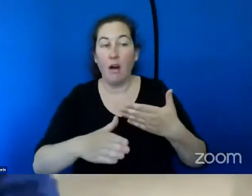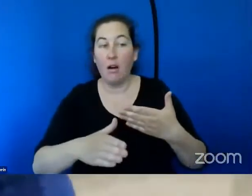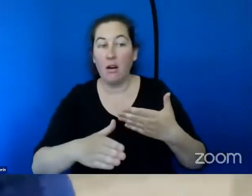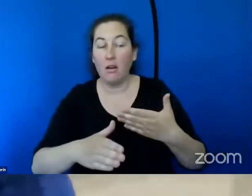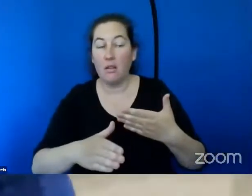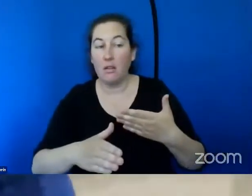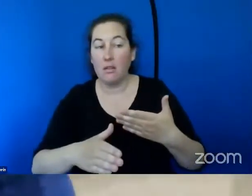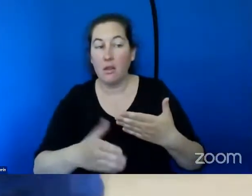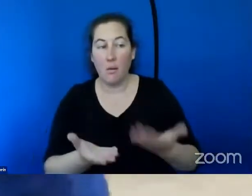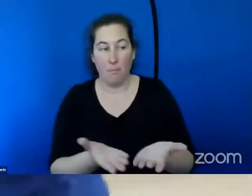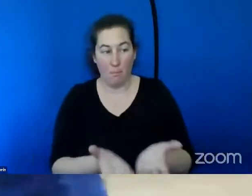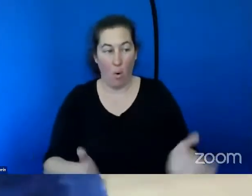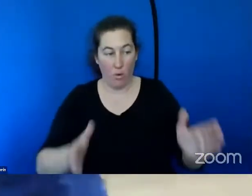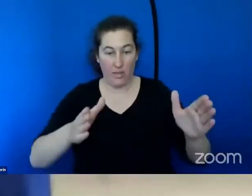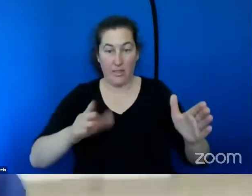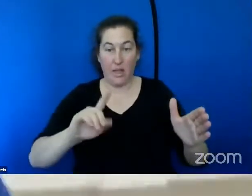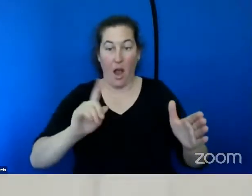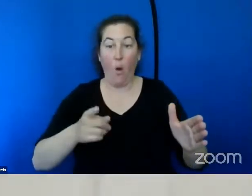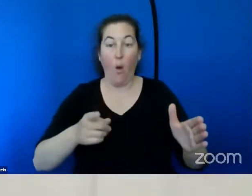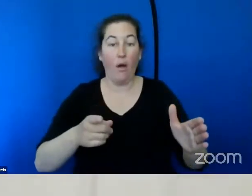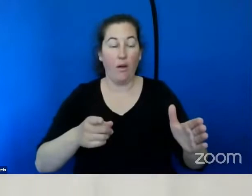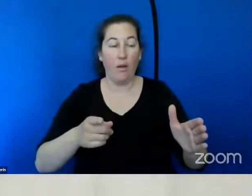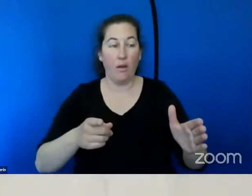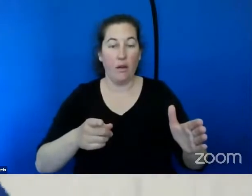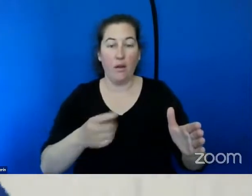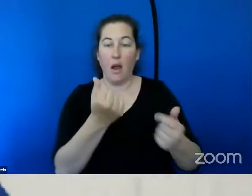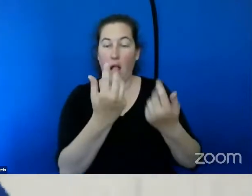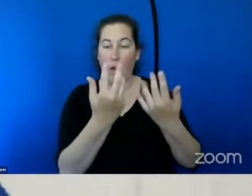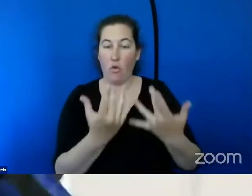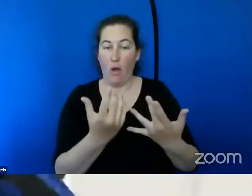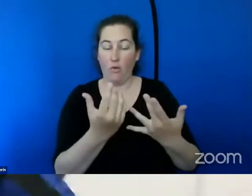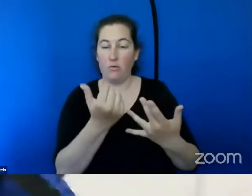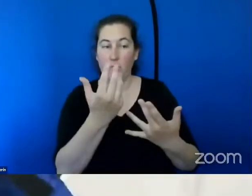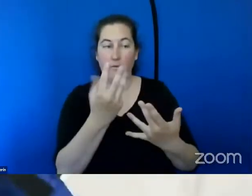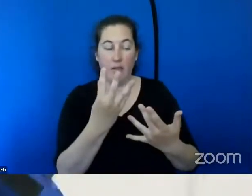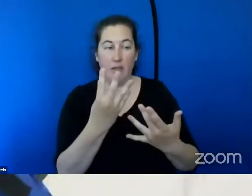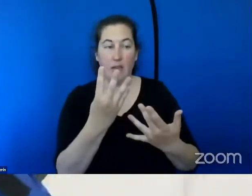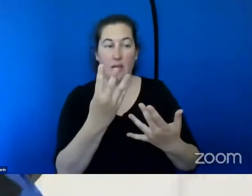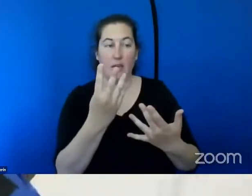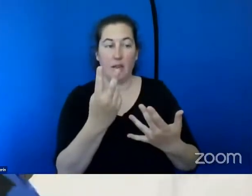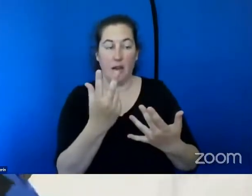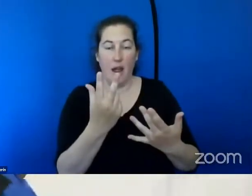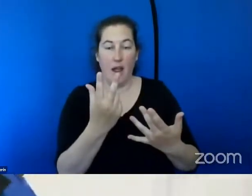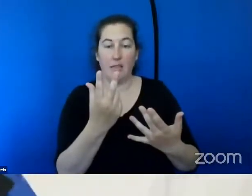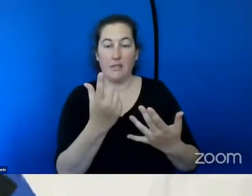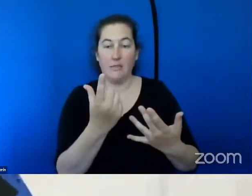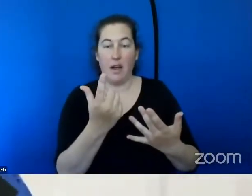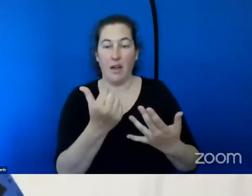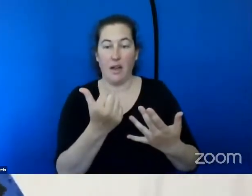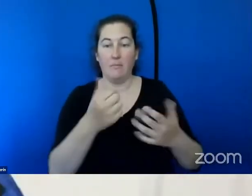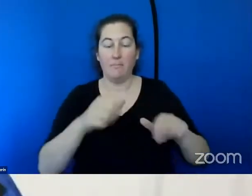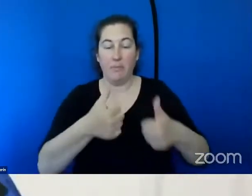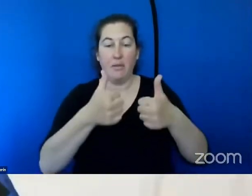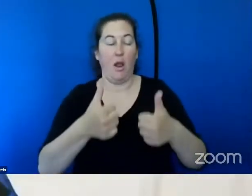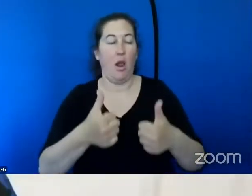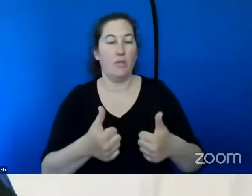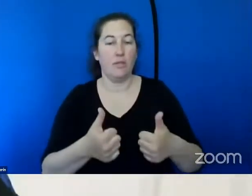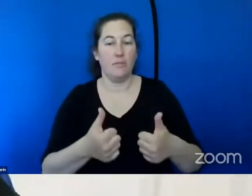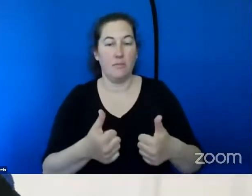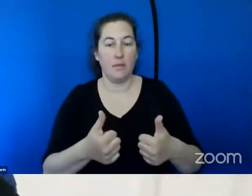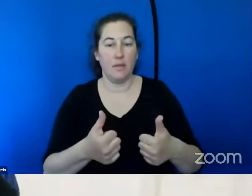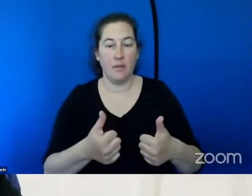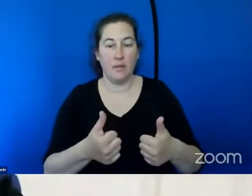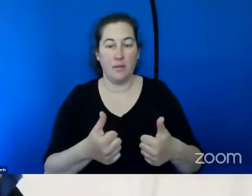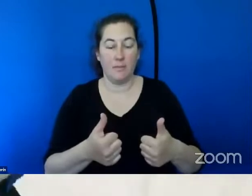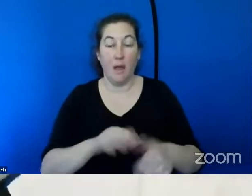marble first. Is it? That's what it's looking like here. Just a slight breakup in